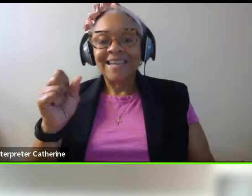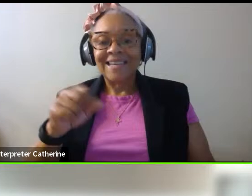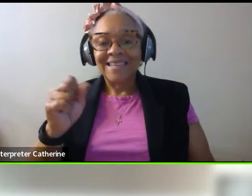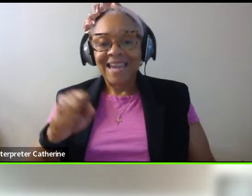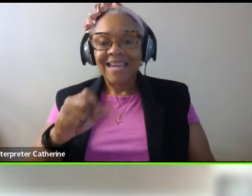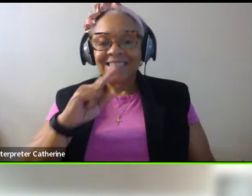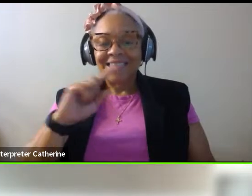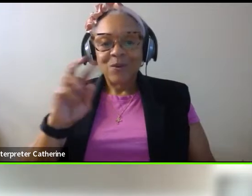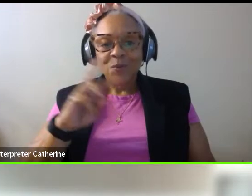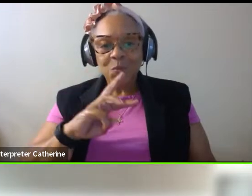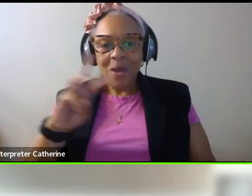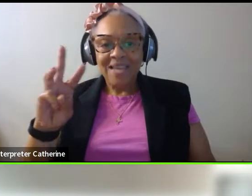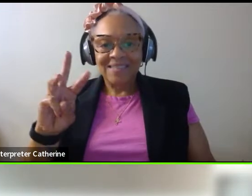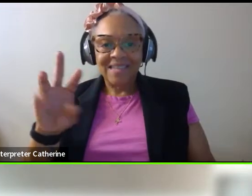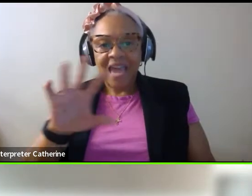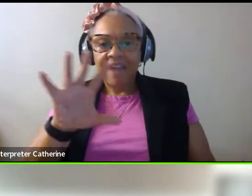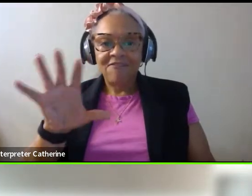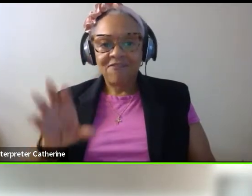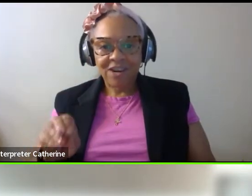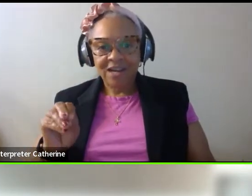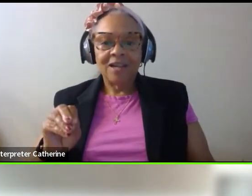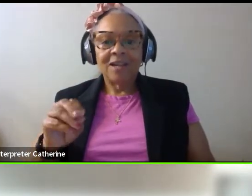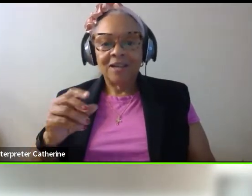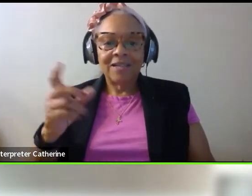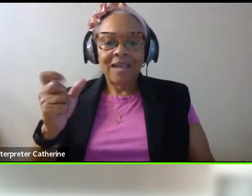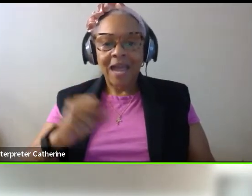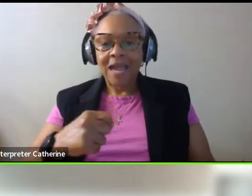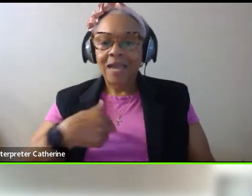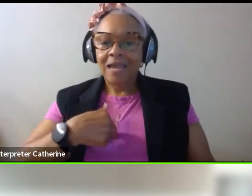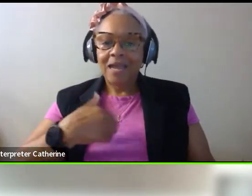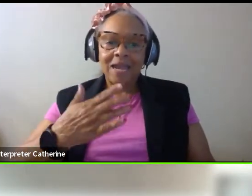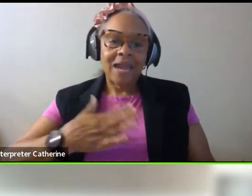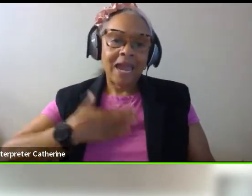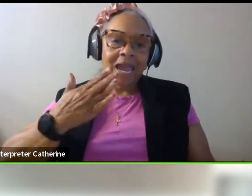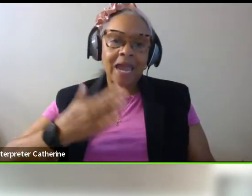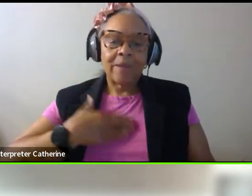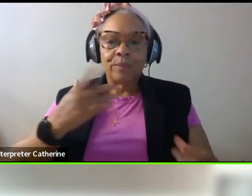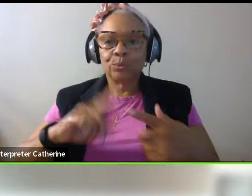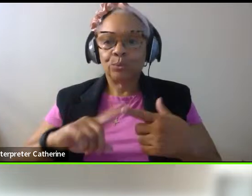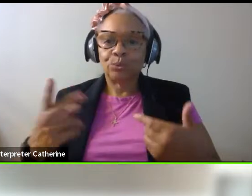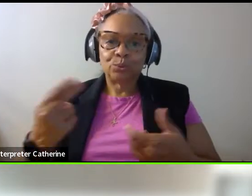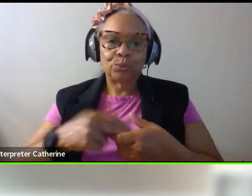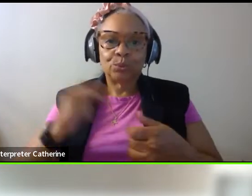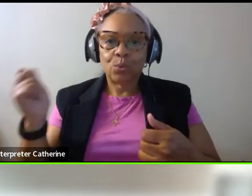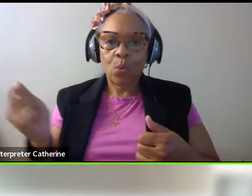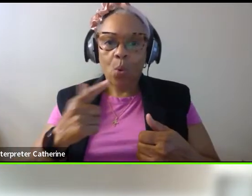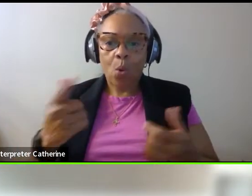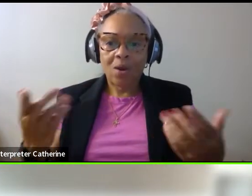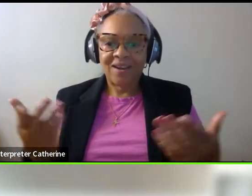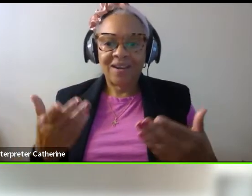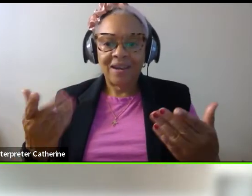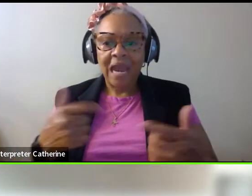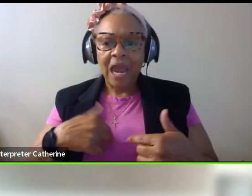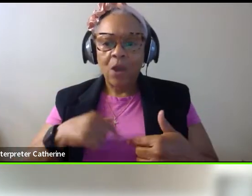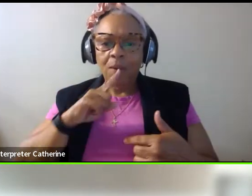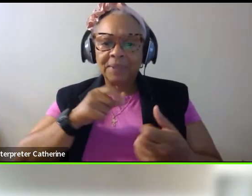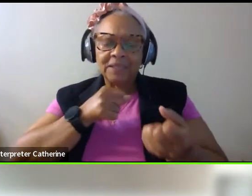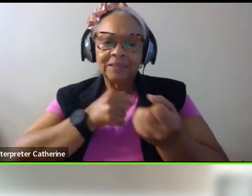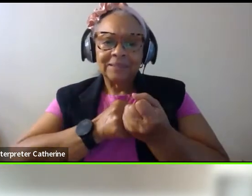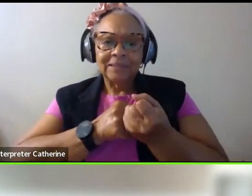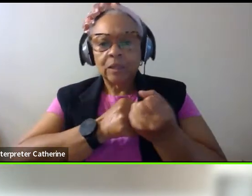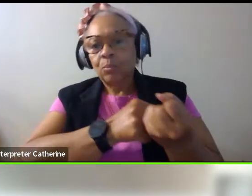West Africa. Yes, and I'm happy to join everyone here. And I'll be